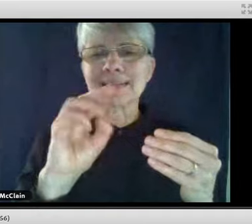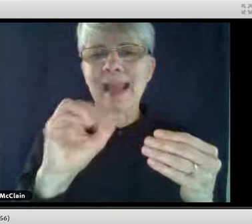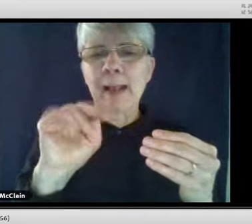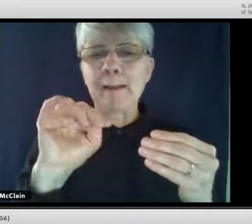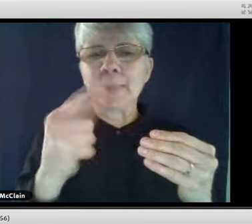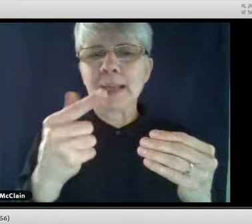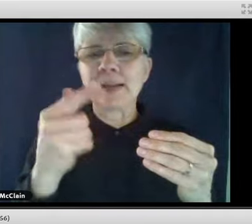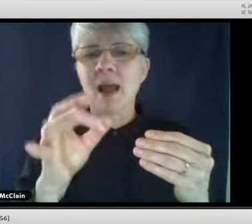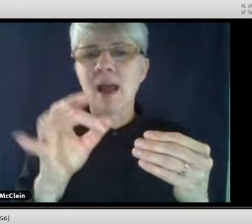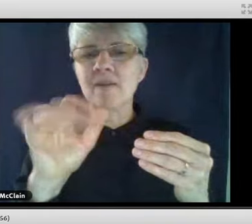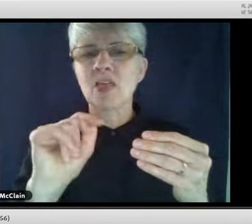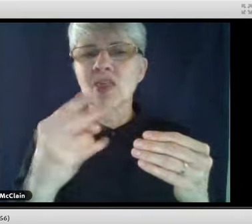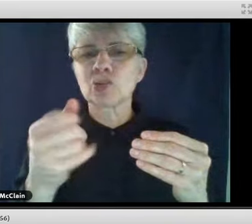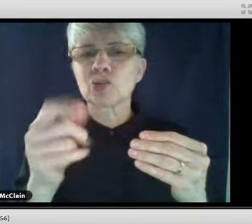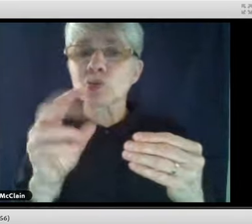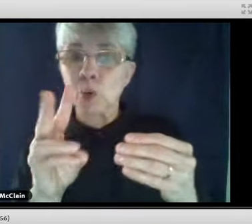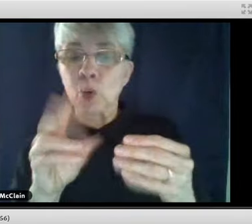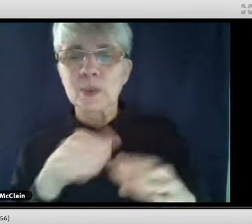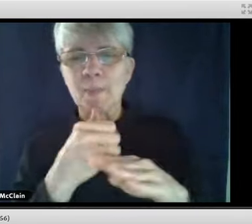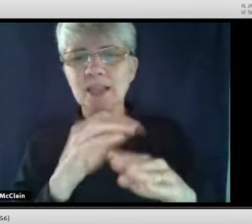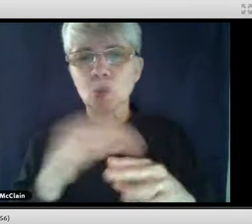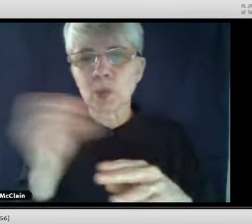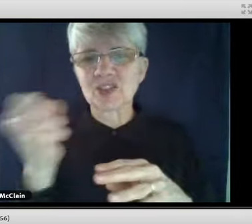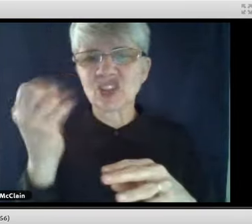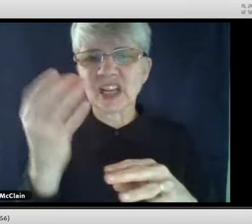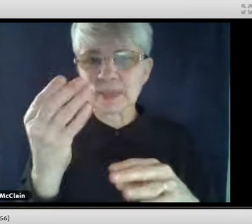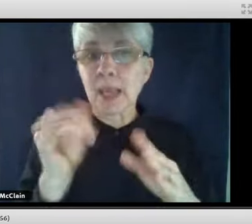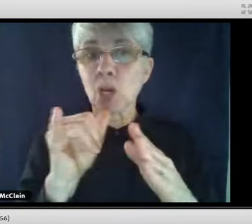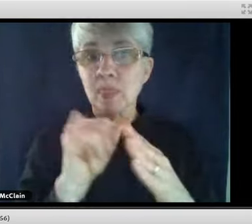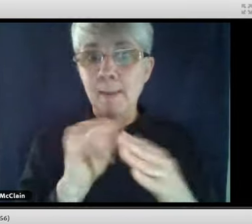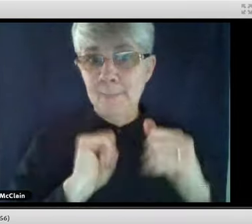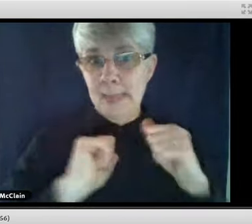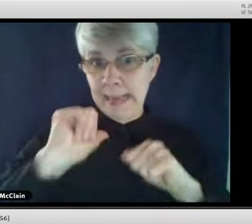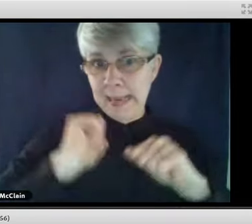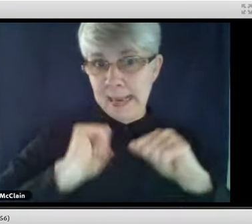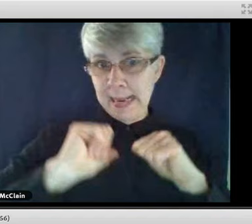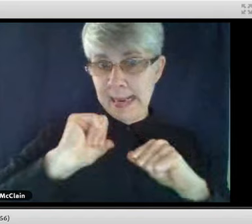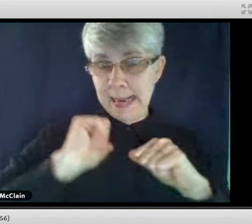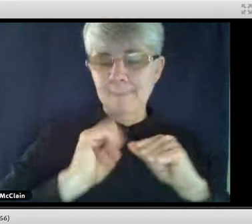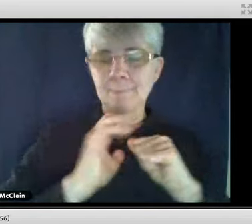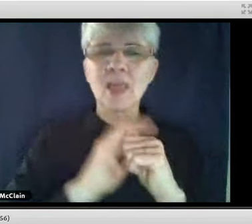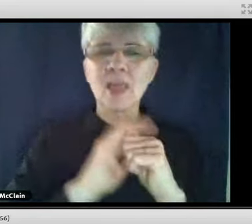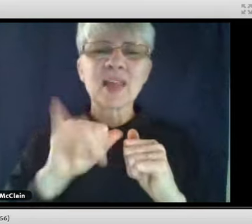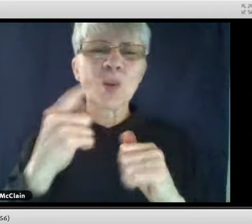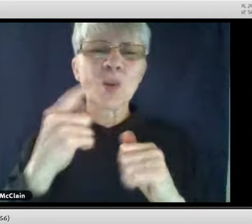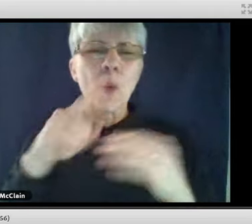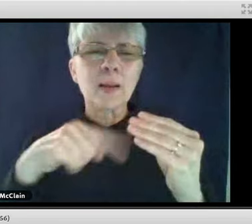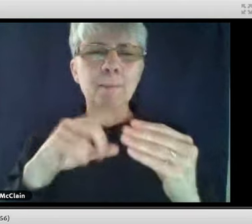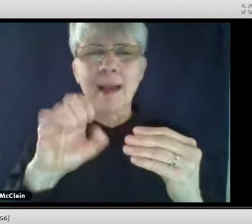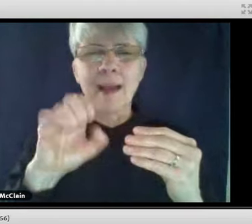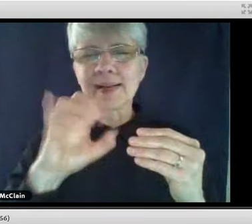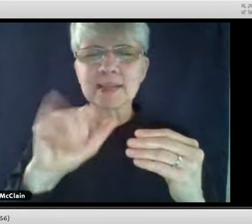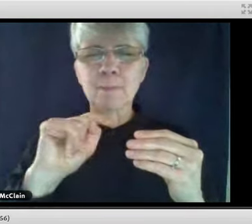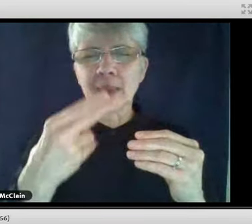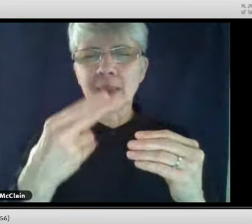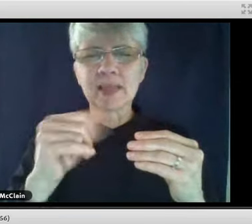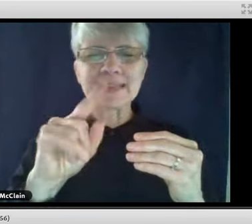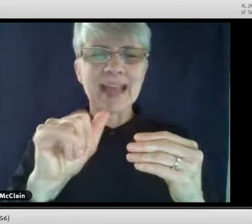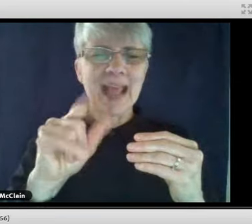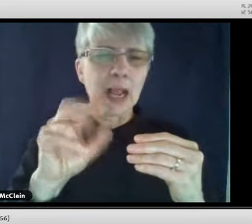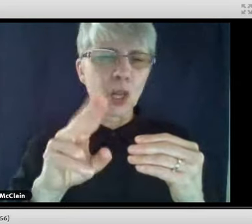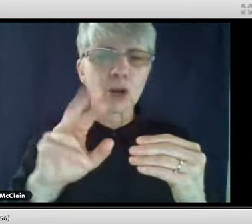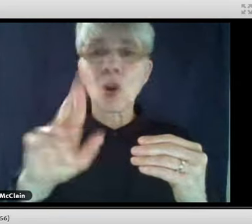so that's based on the Shakespeare, the William Shakespeare's play, Taming of the Shrew. Is the one with Elizabeth Taylor and Richard Burton. If